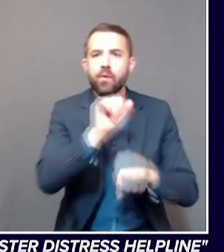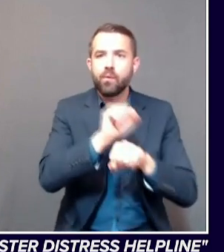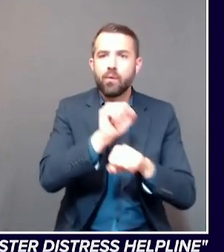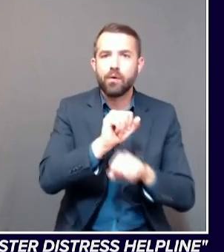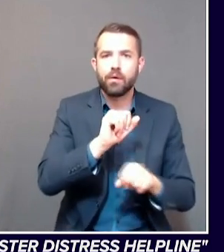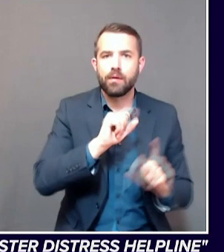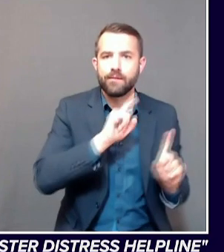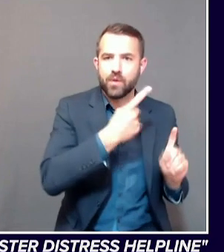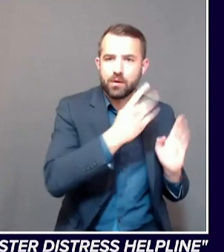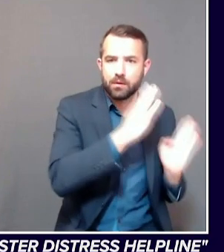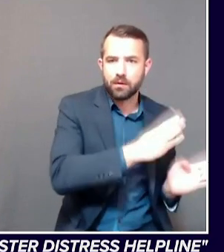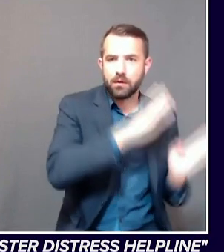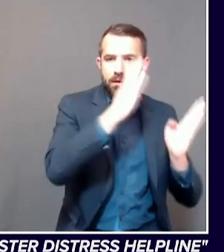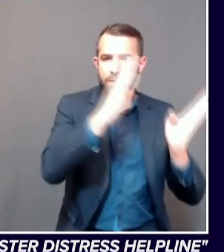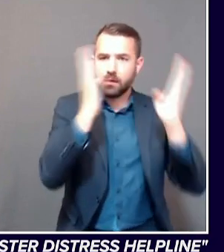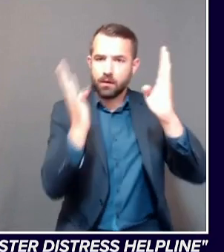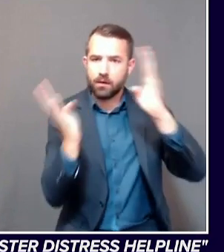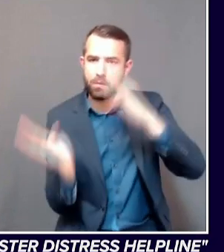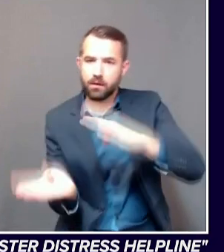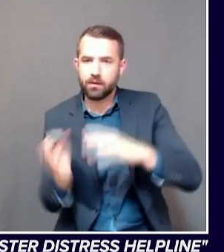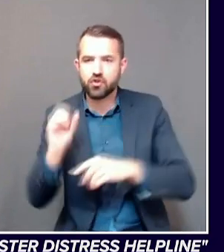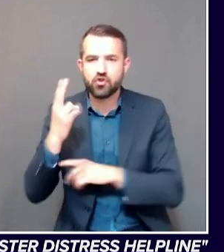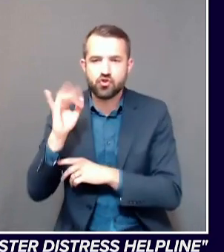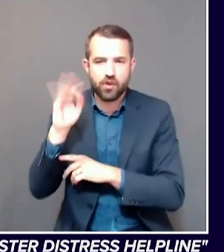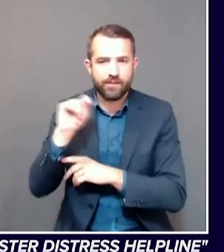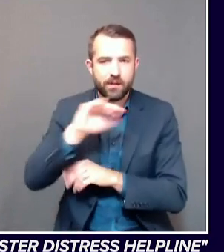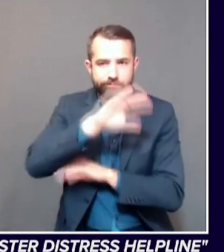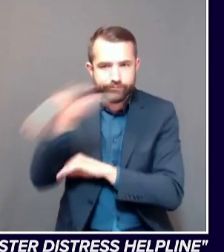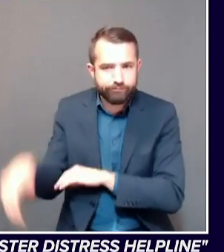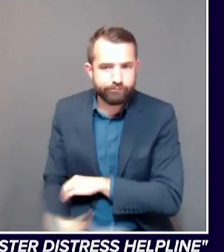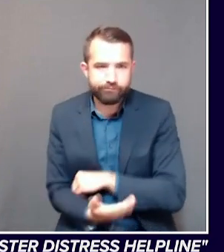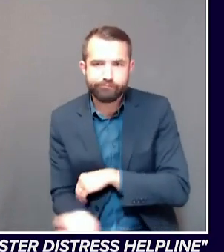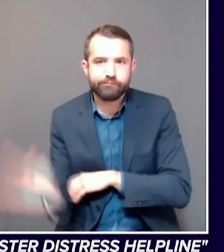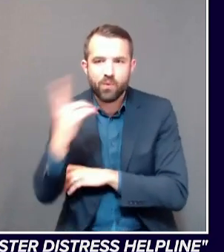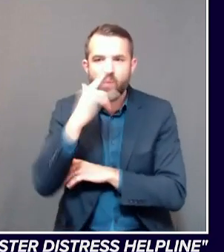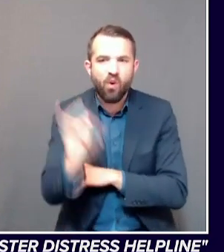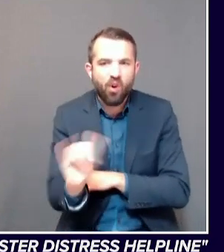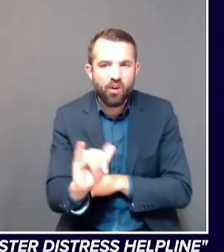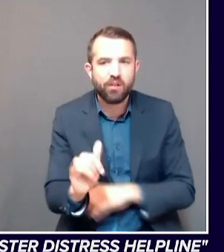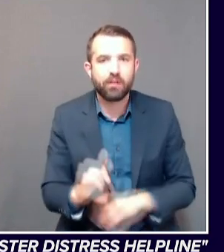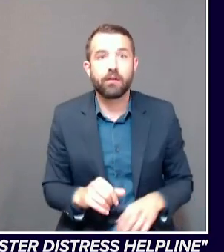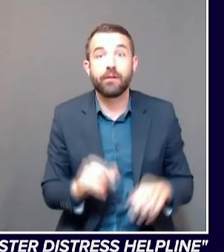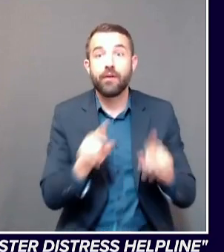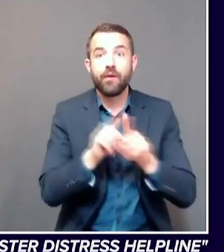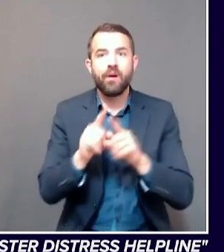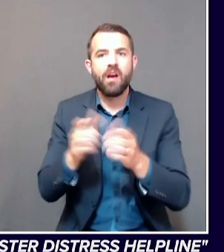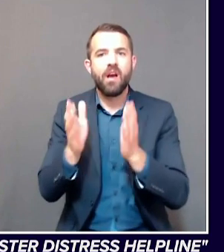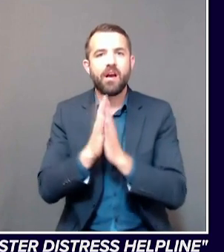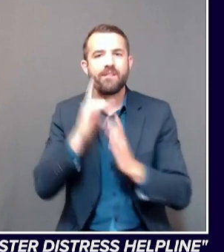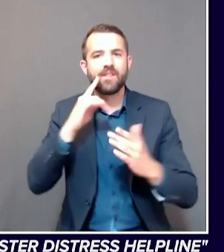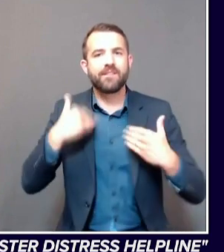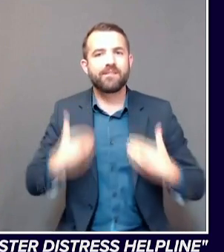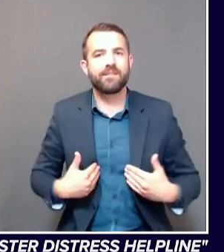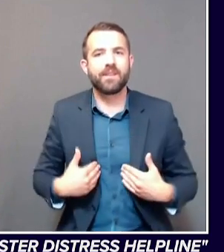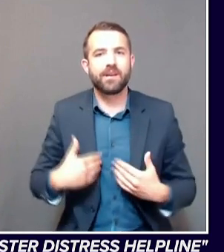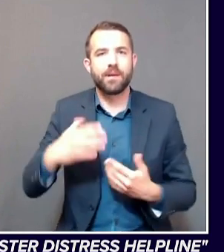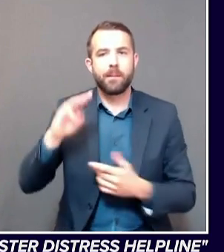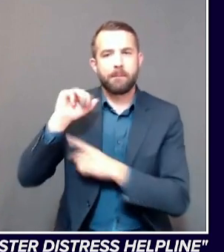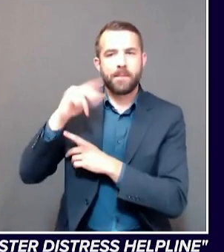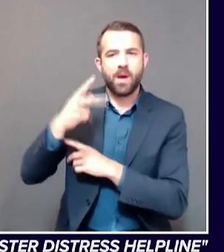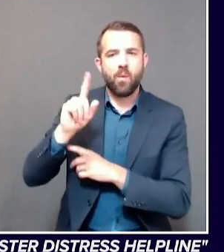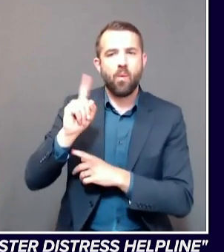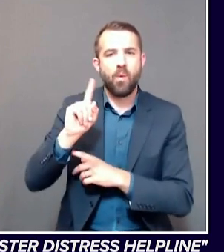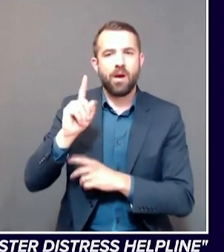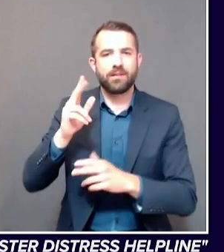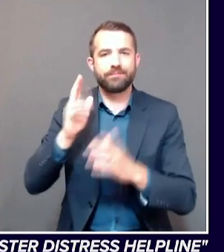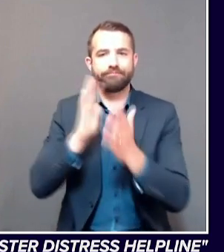it's in a food processing facility, we ask for a physical map or a layout of the facility to see where in the facility folks were working.